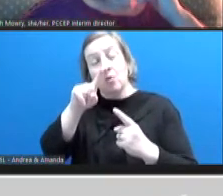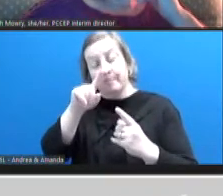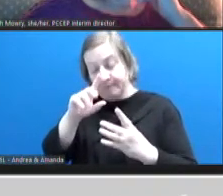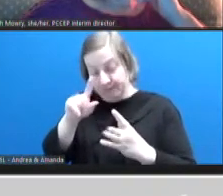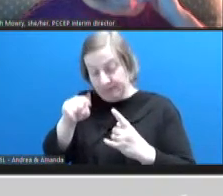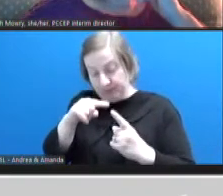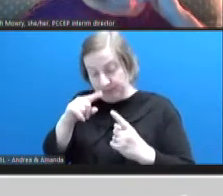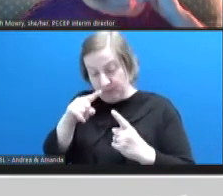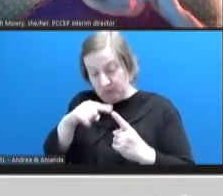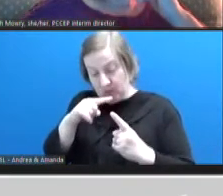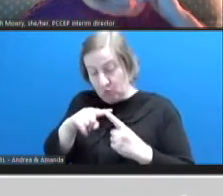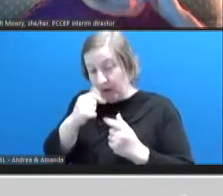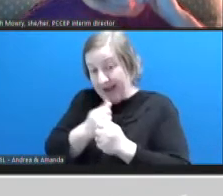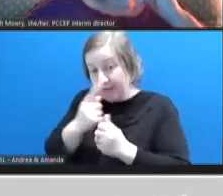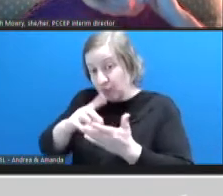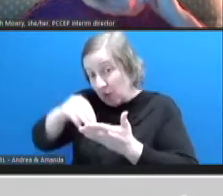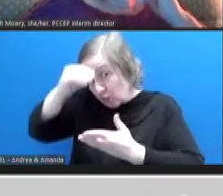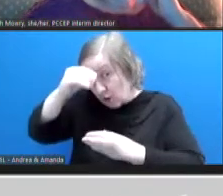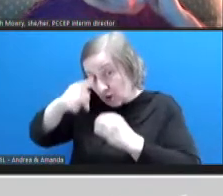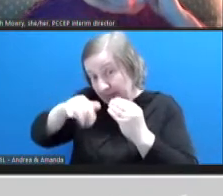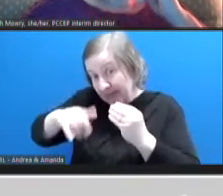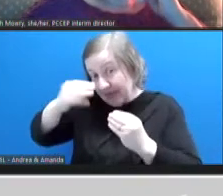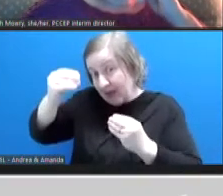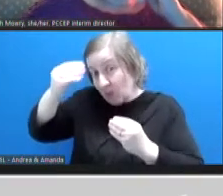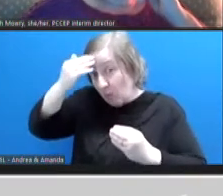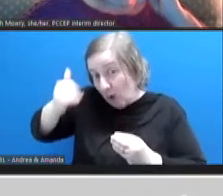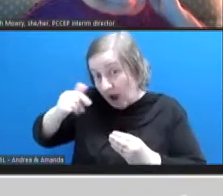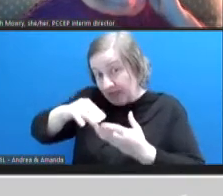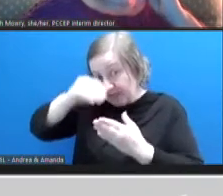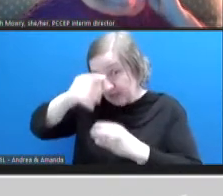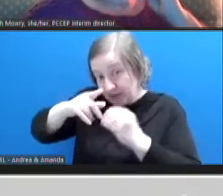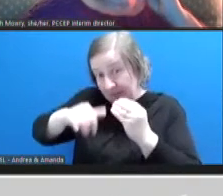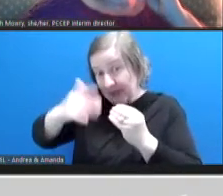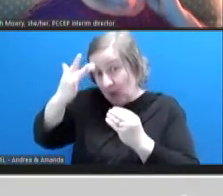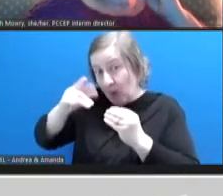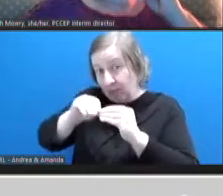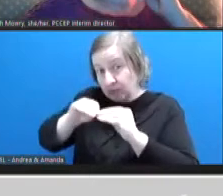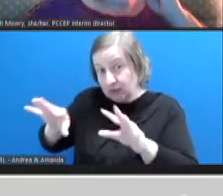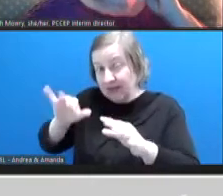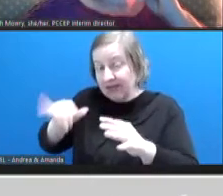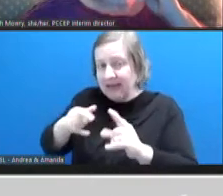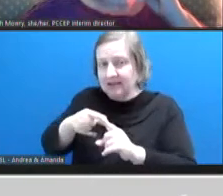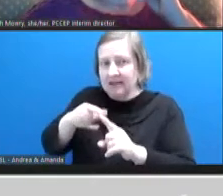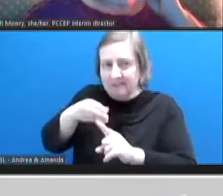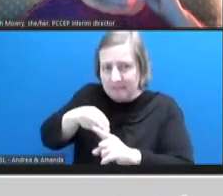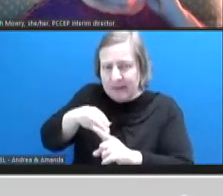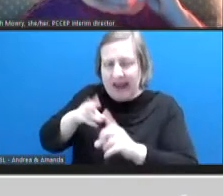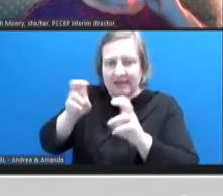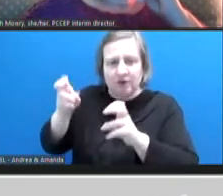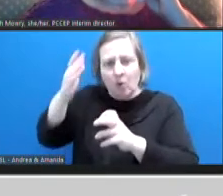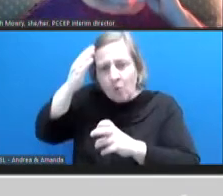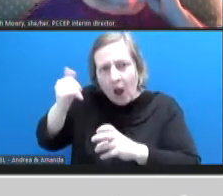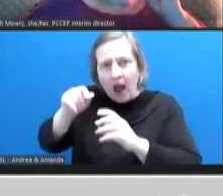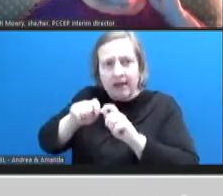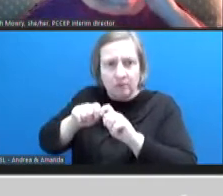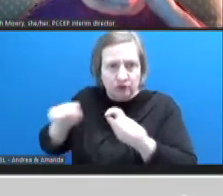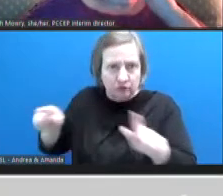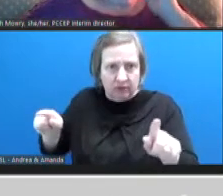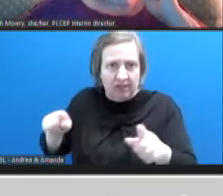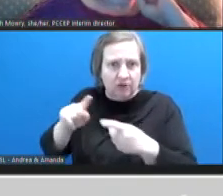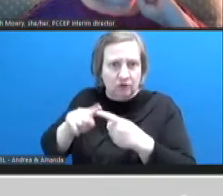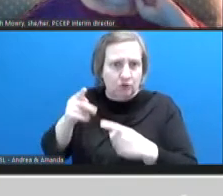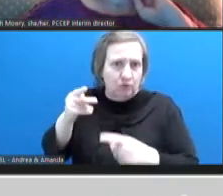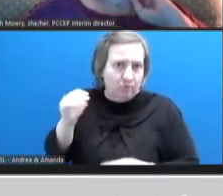when everyone learned about it and why they were learned about it and why it was released. So that to me was a main issue, is why it was released to the